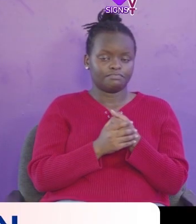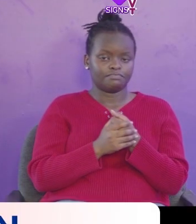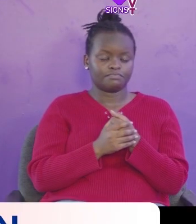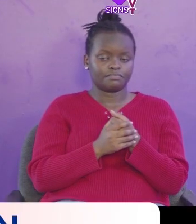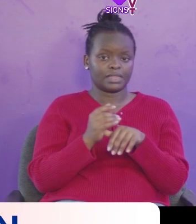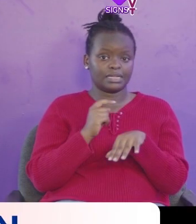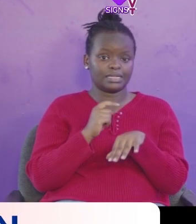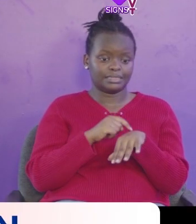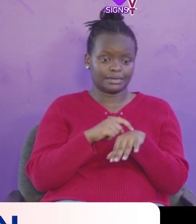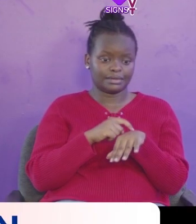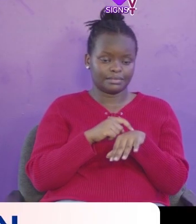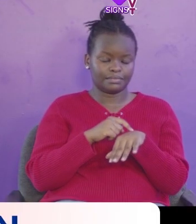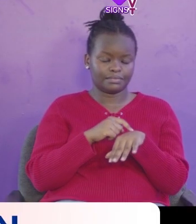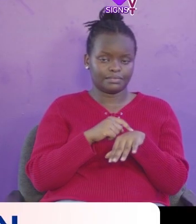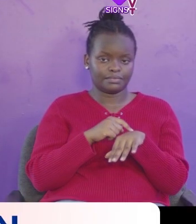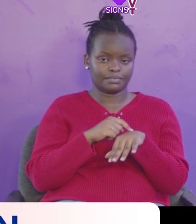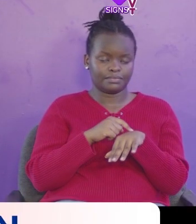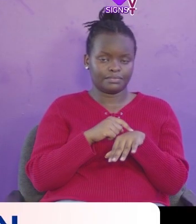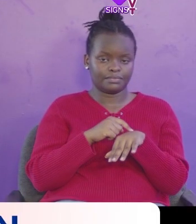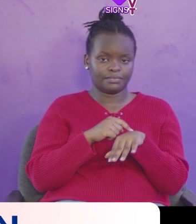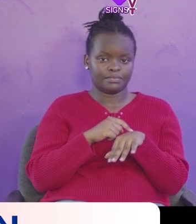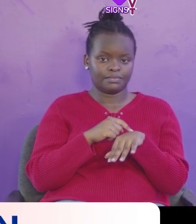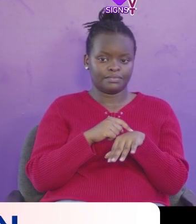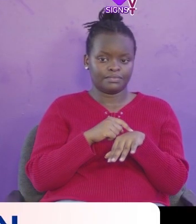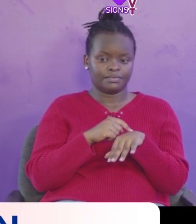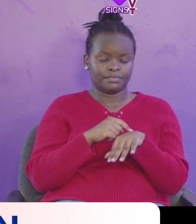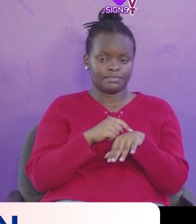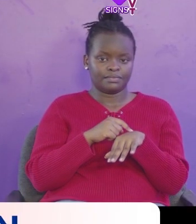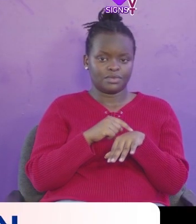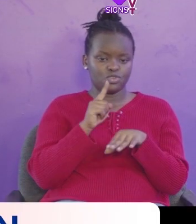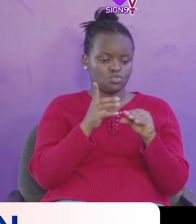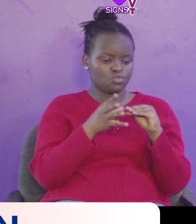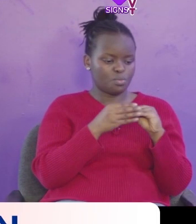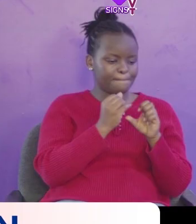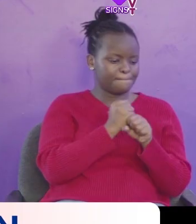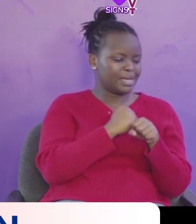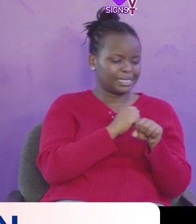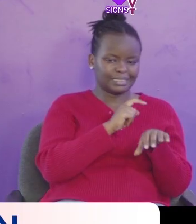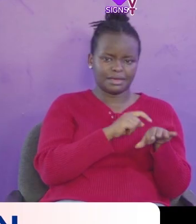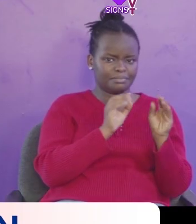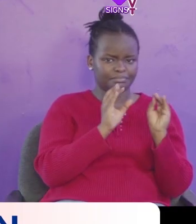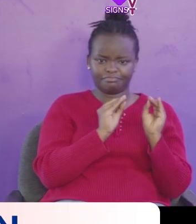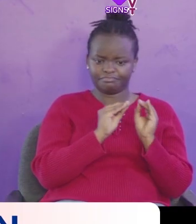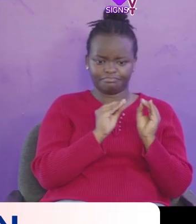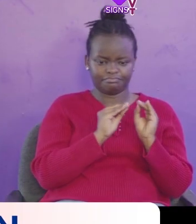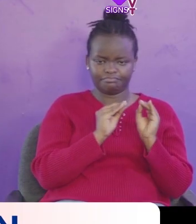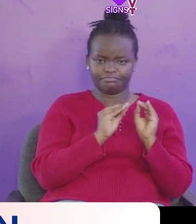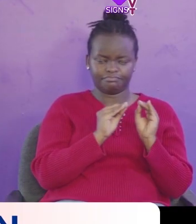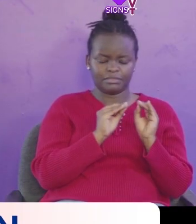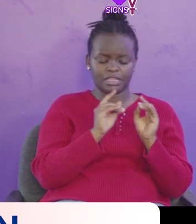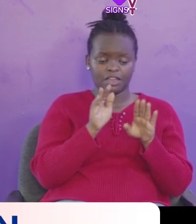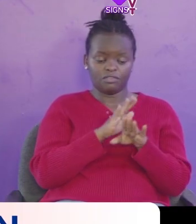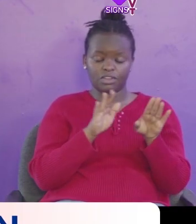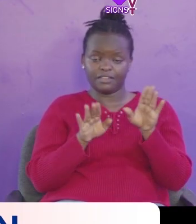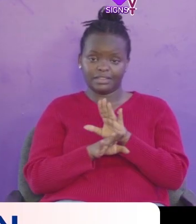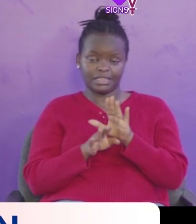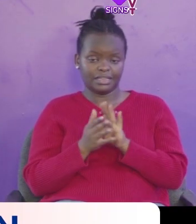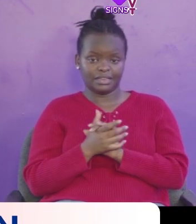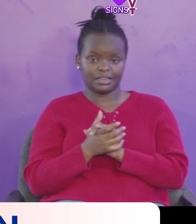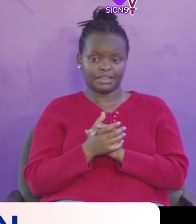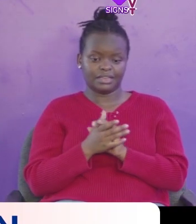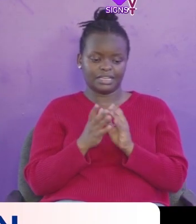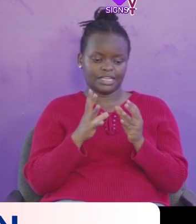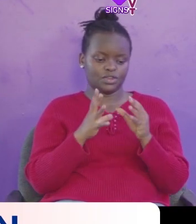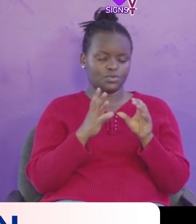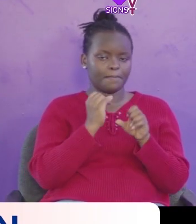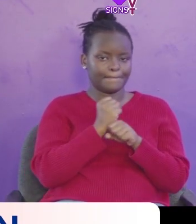when you need time haikuangi you create time. Unaona? For everything una create